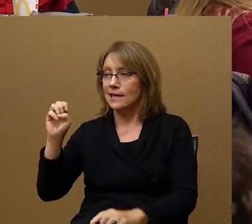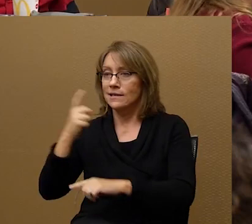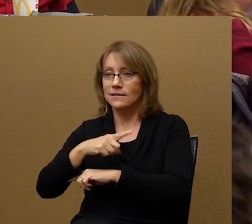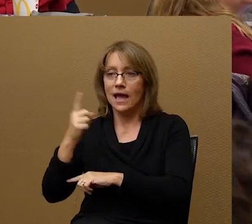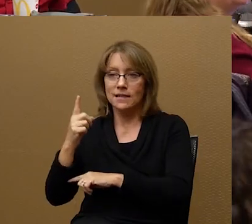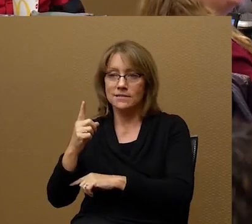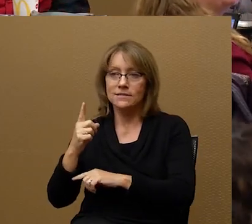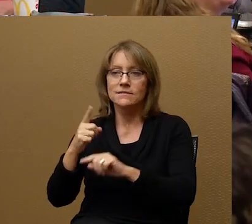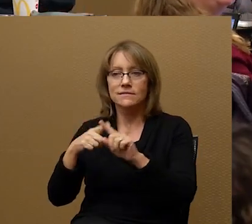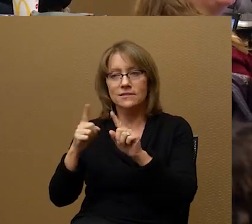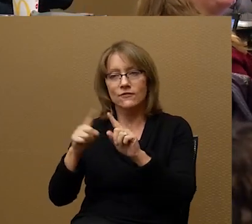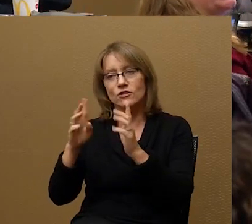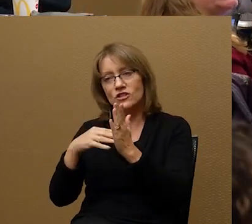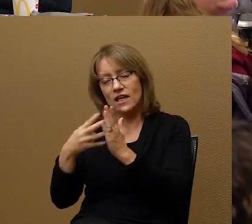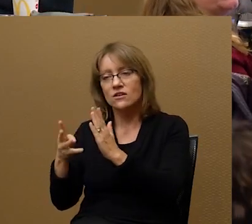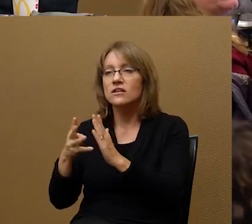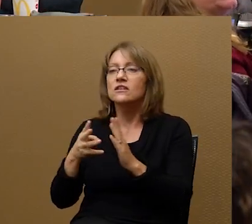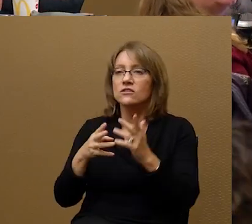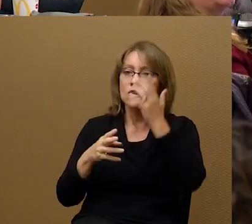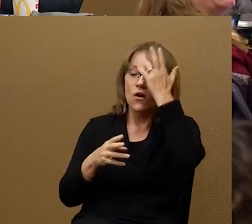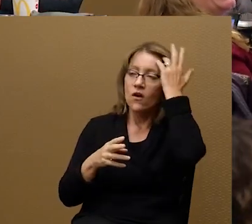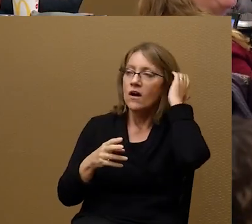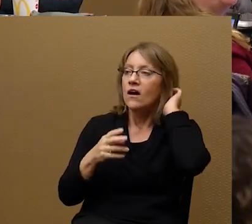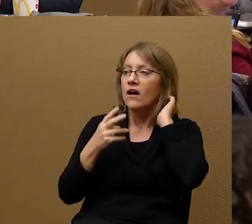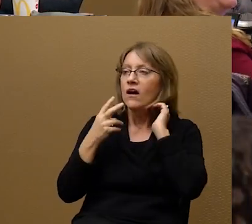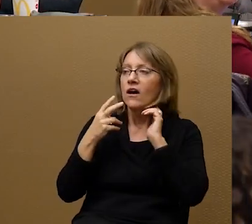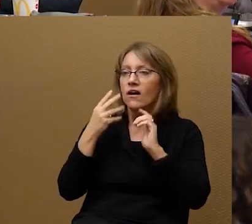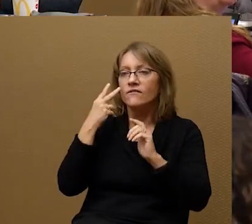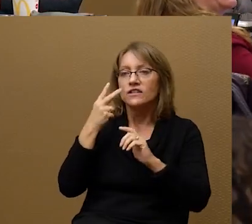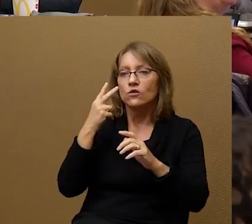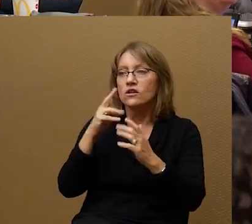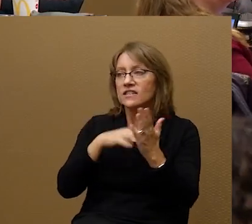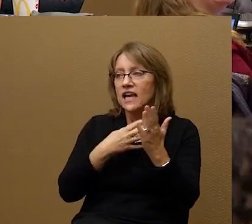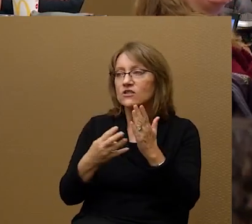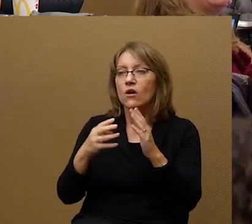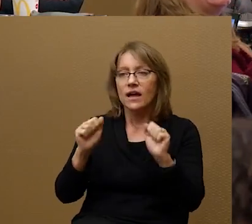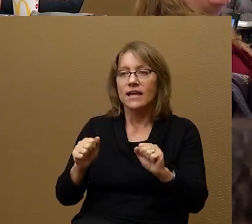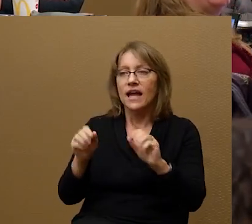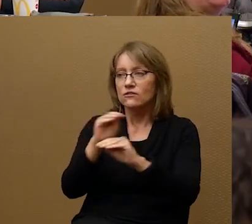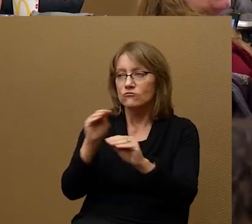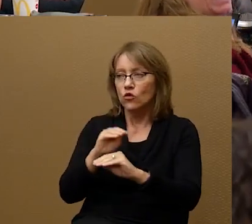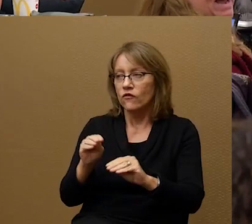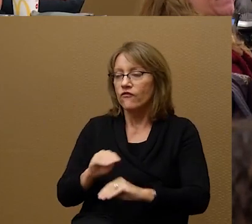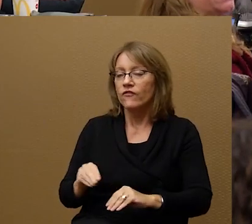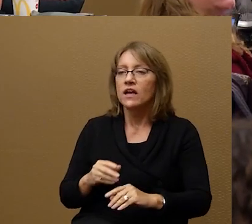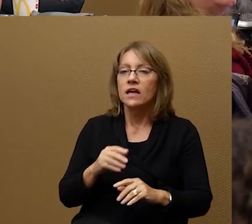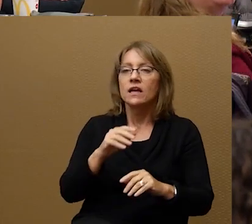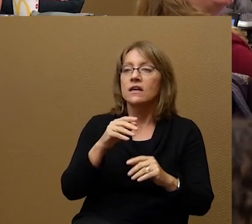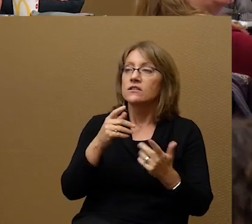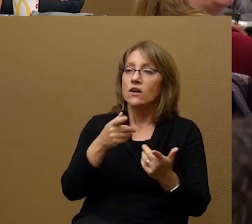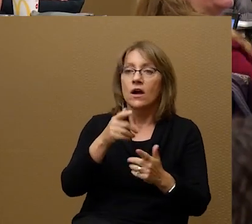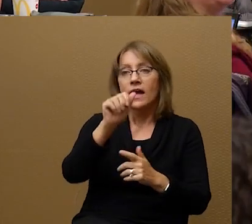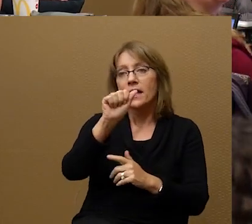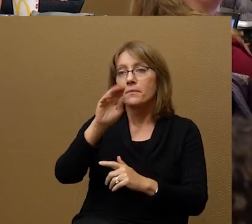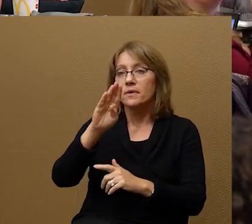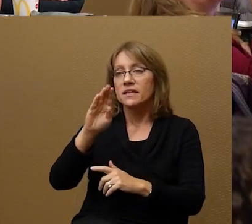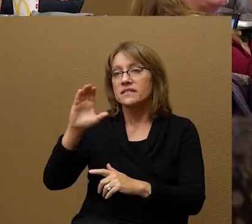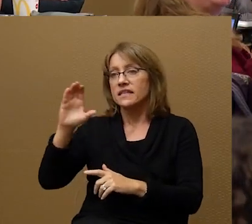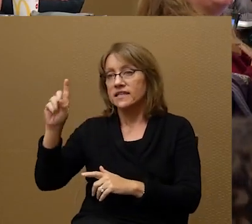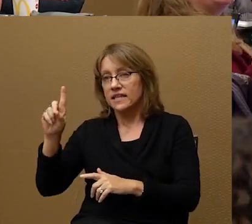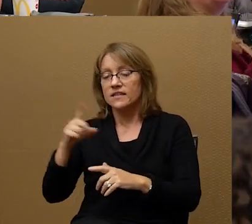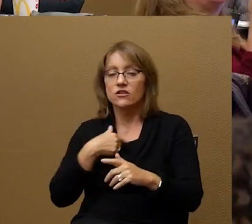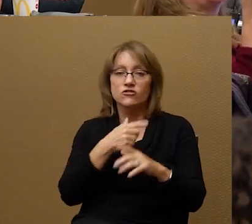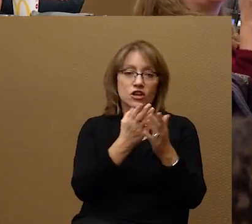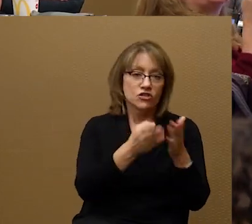So having the visual schedule very manipulative. So I have ones that are ABCD, what happens. There's our general schedule,